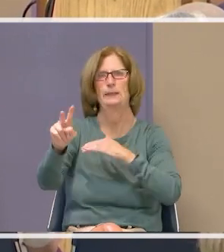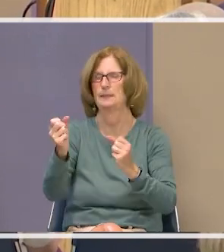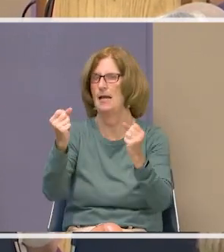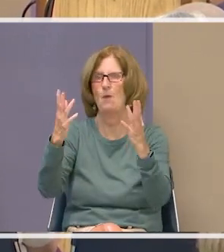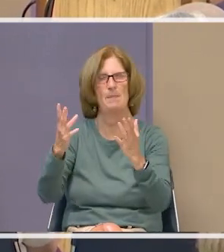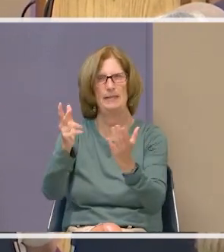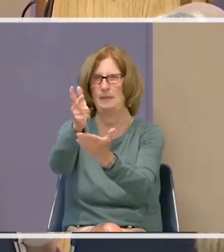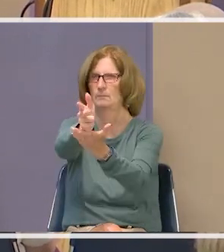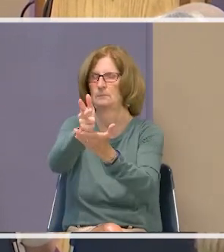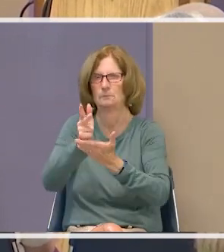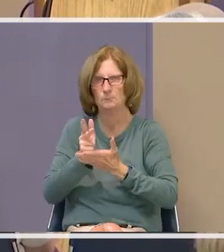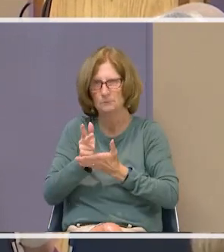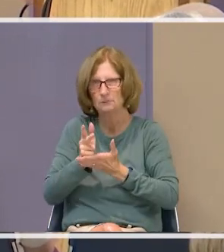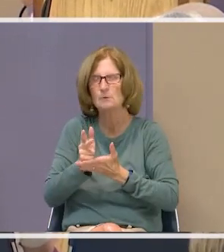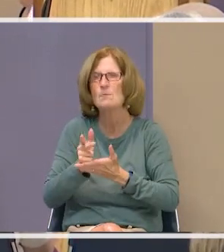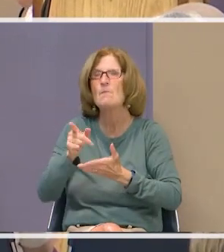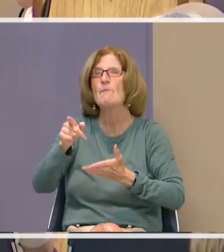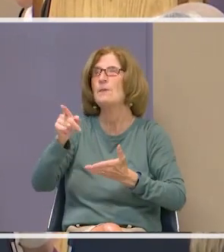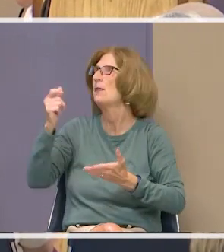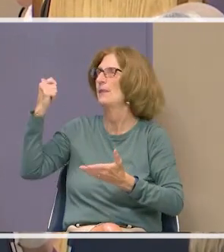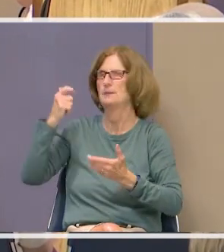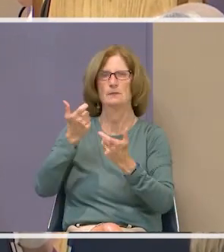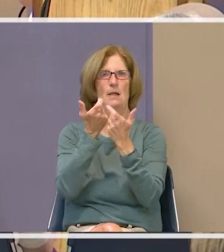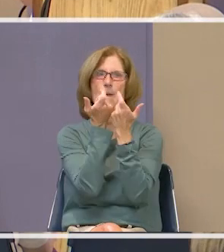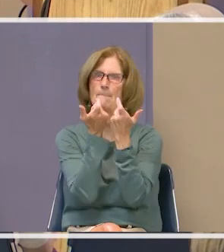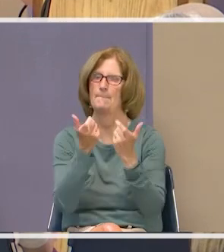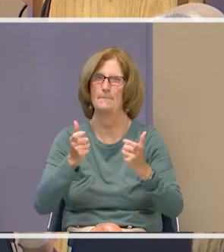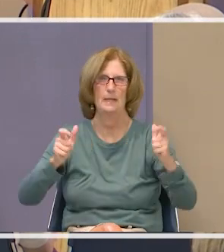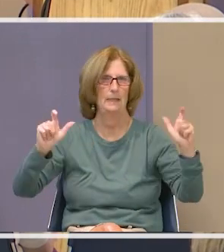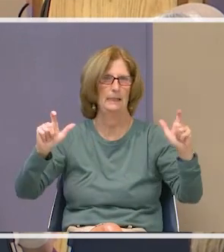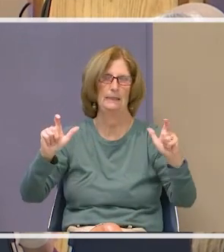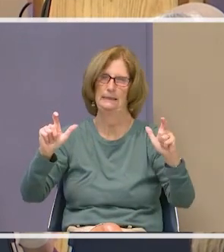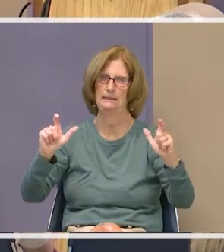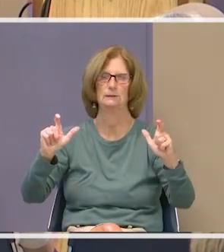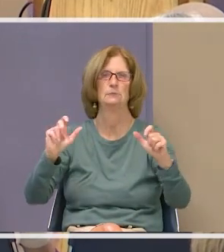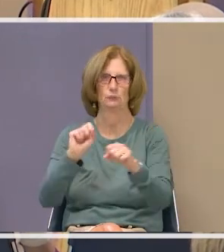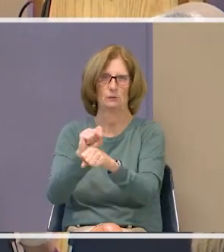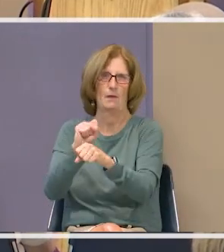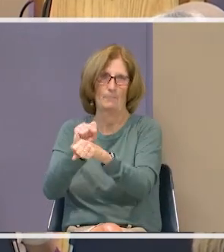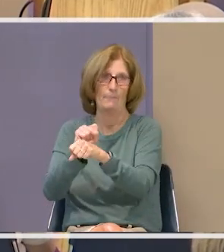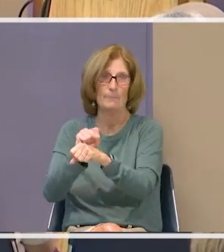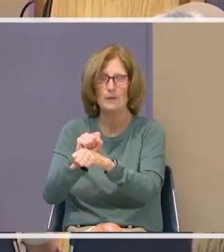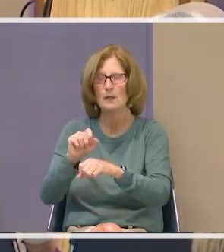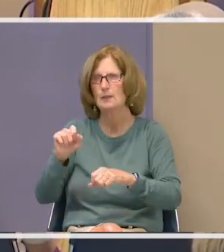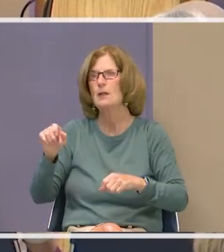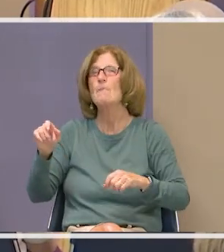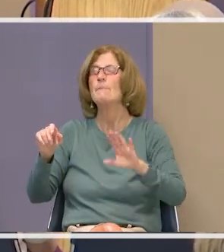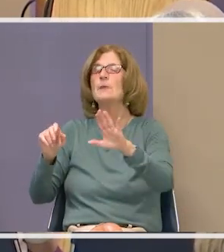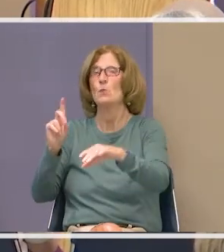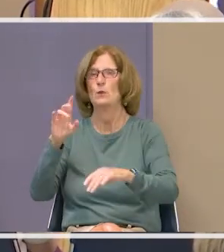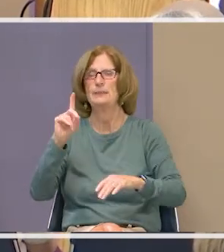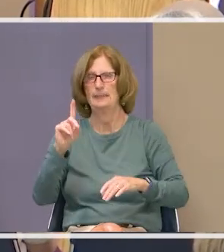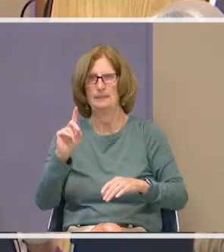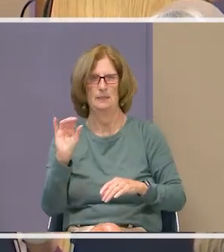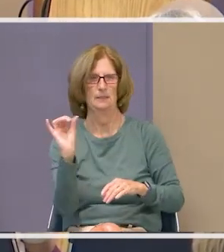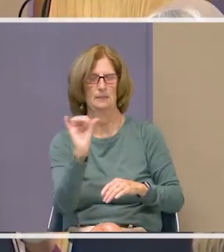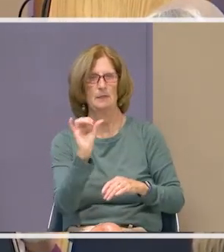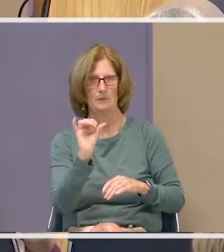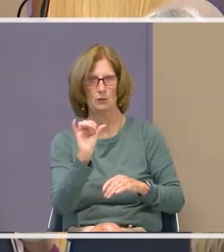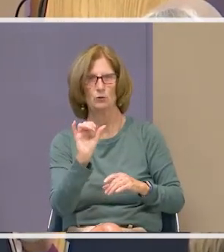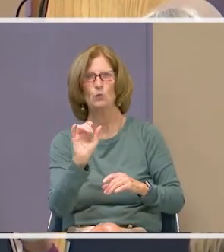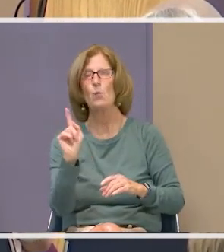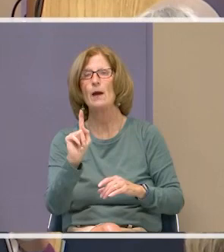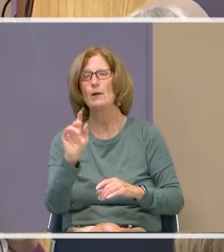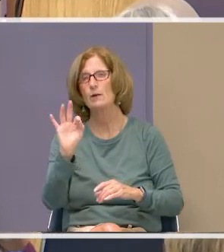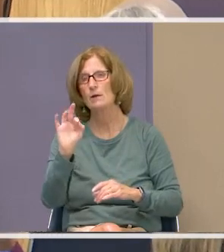going to come later. A job of this magnitude, I would guess, would be roughly, we did a similar job at East Liberty, Broughton,